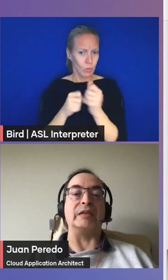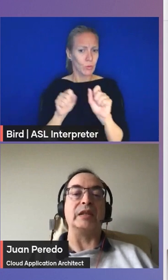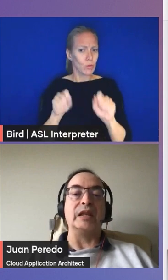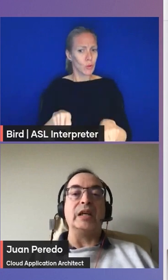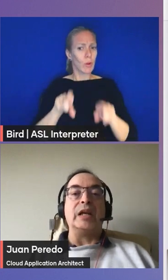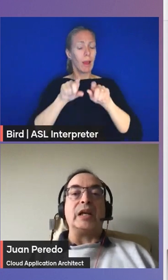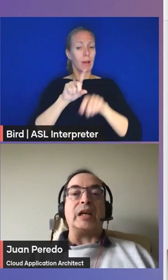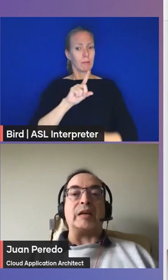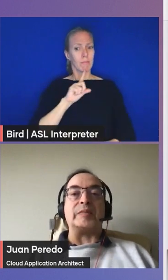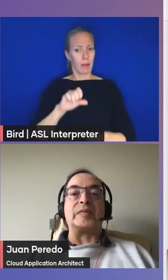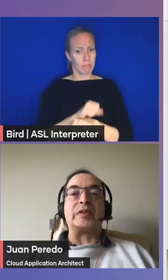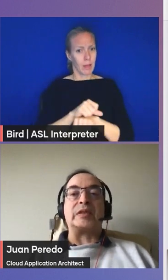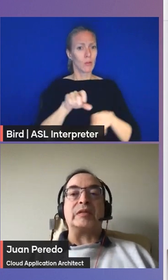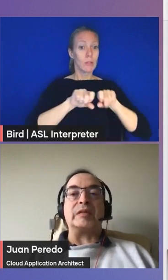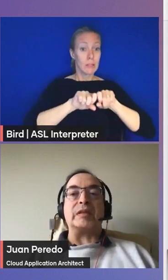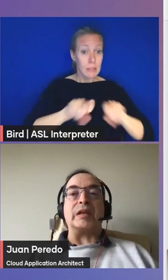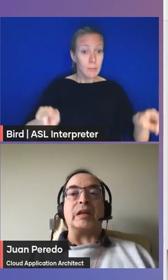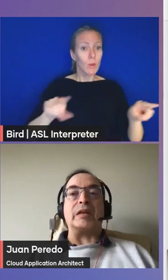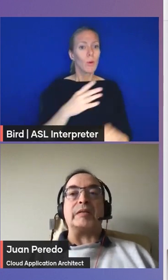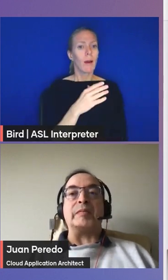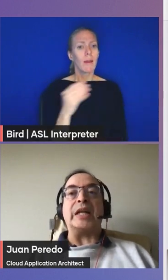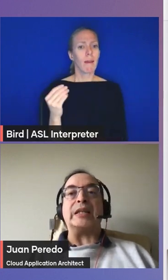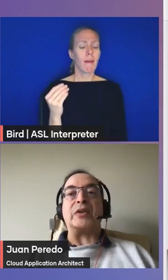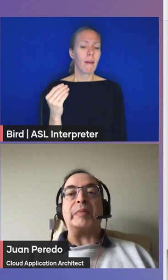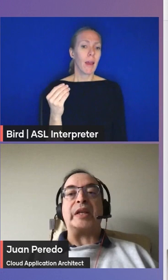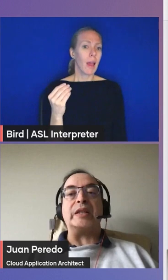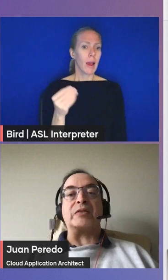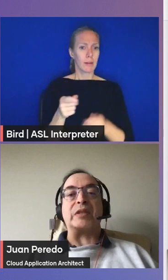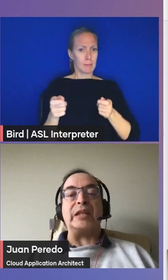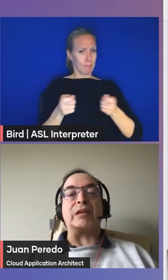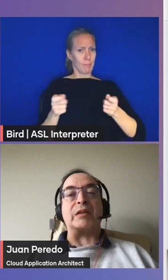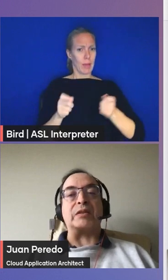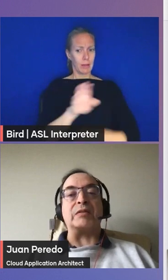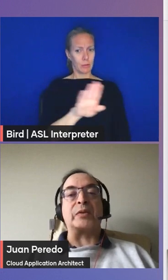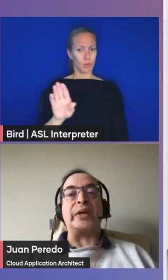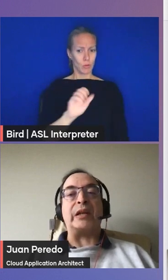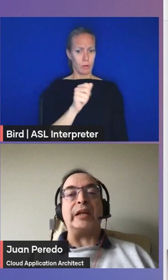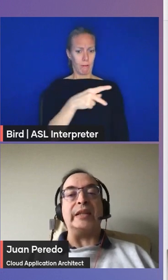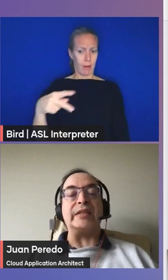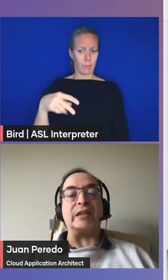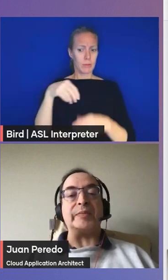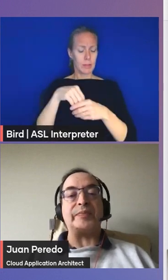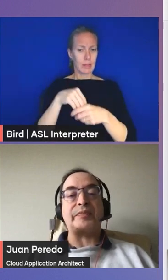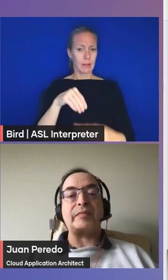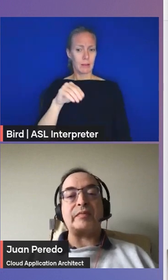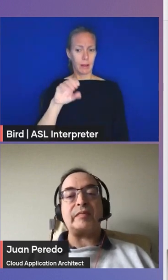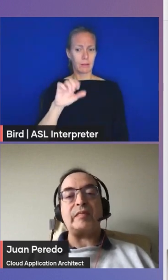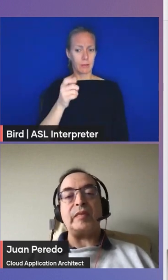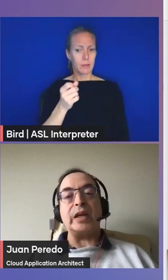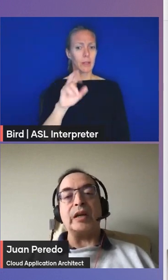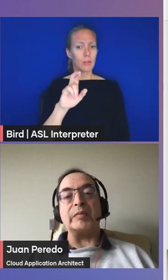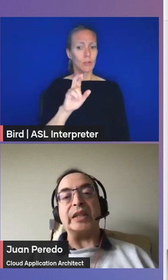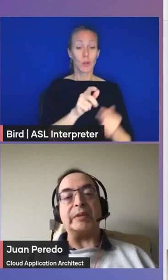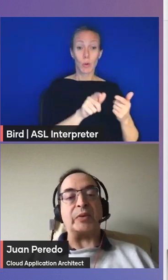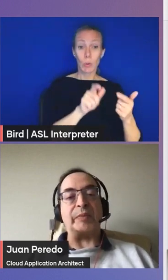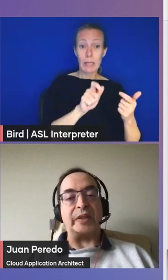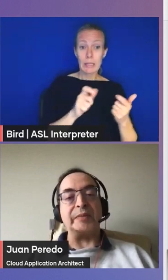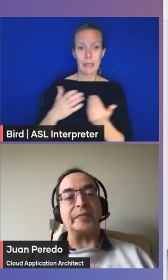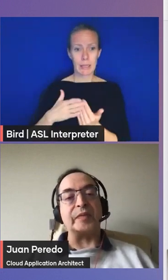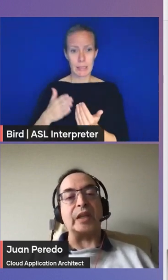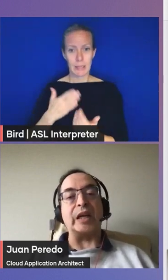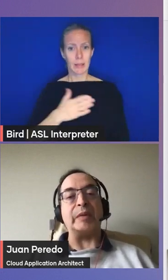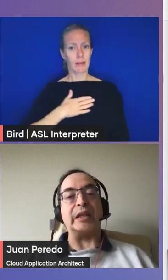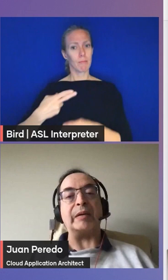and um, manage your applications in the cluster quickly and easily. My name is Juan